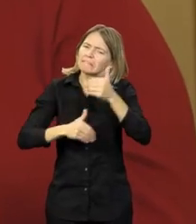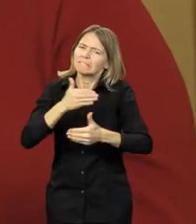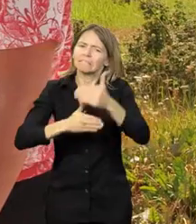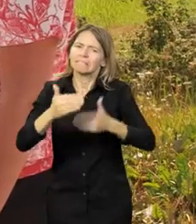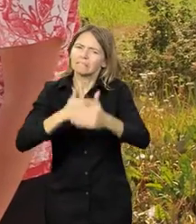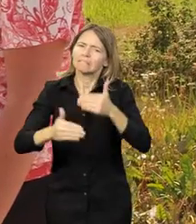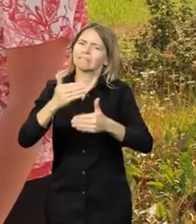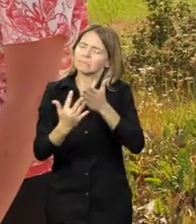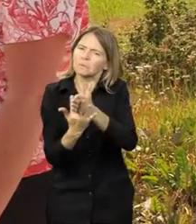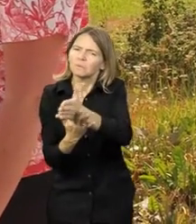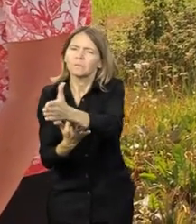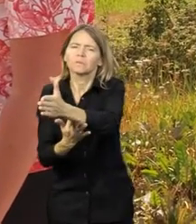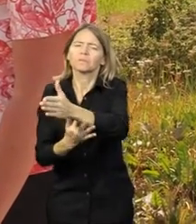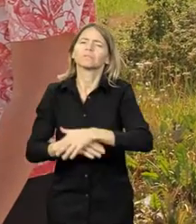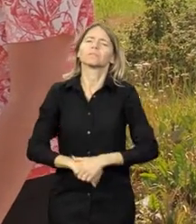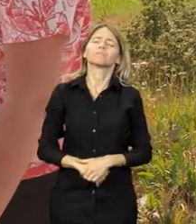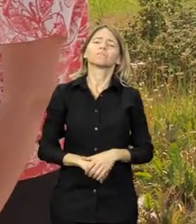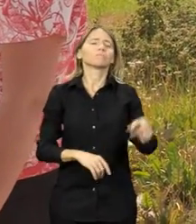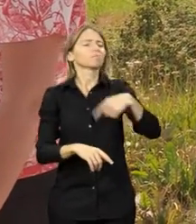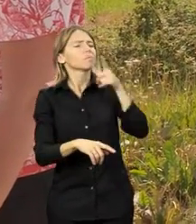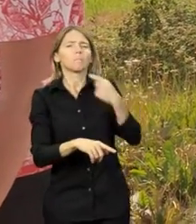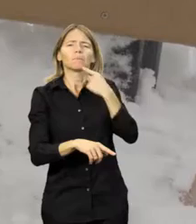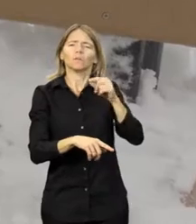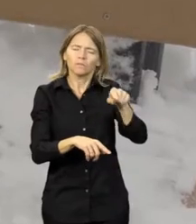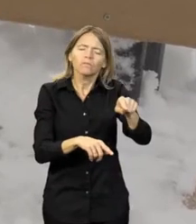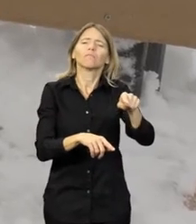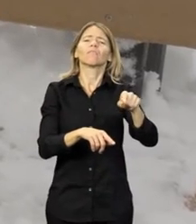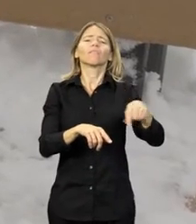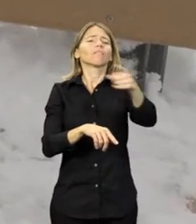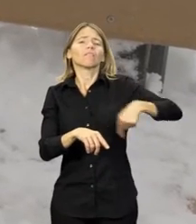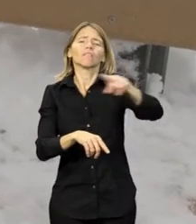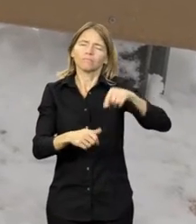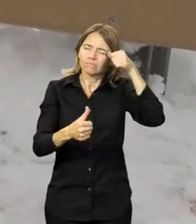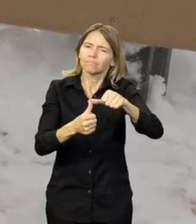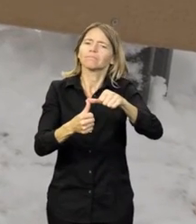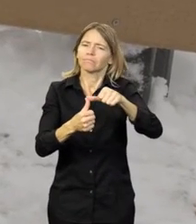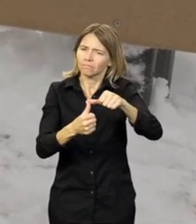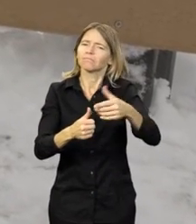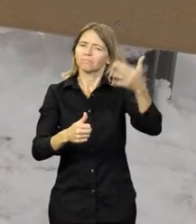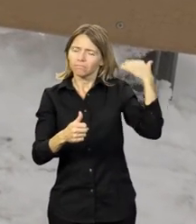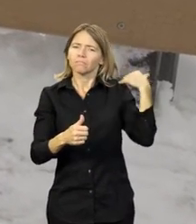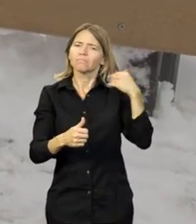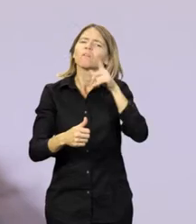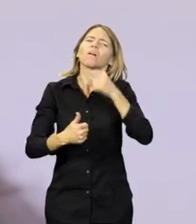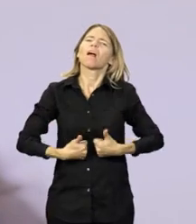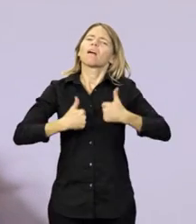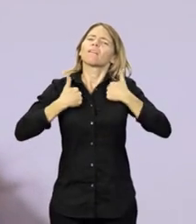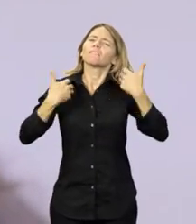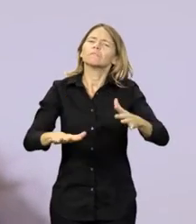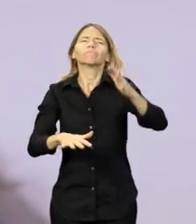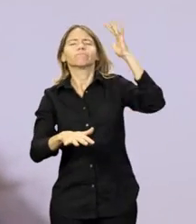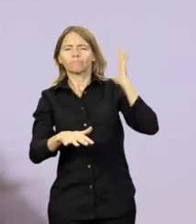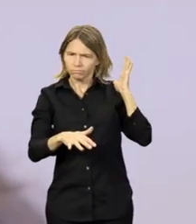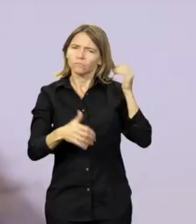pain, and for those who are working to find their way through. For those who are bitter, and those who remember, and those who have